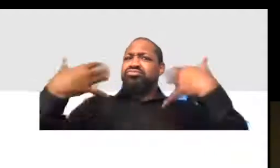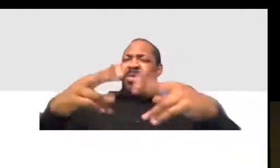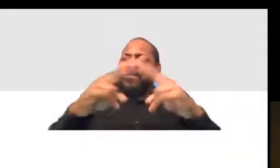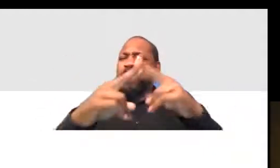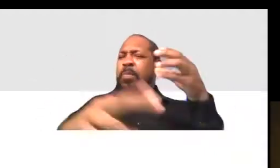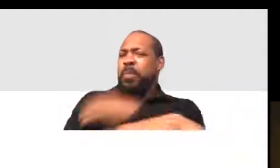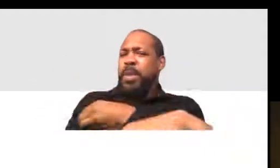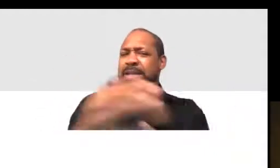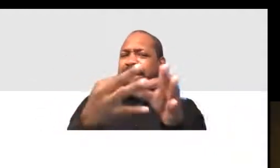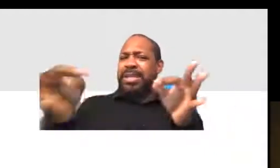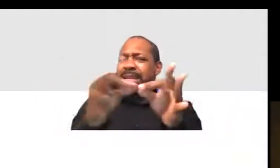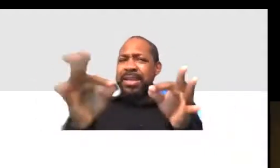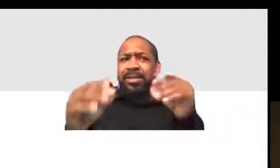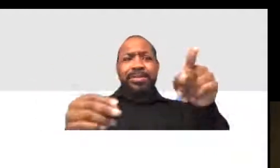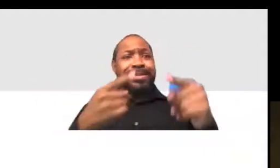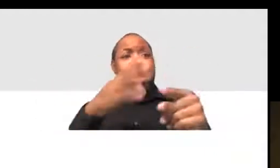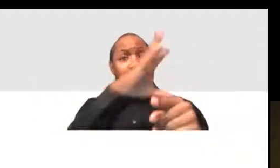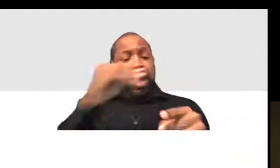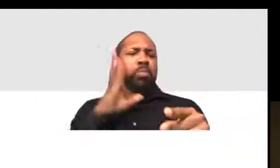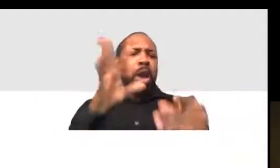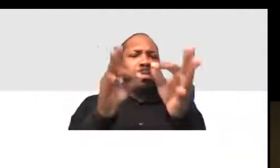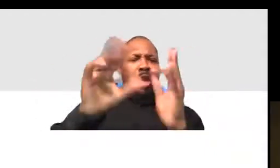legislature to establish the commission.